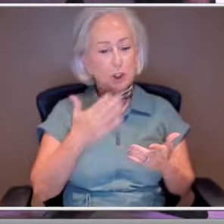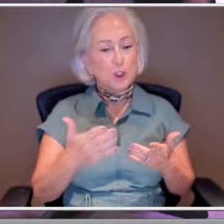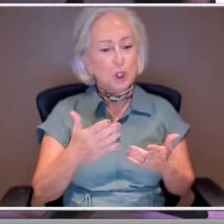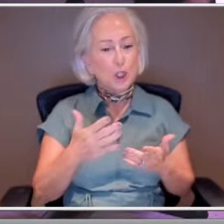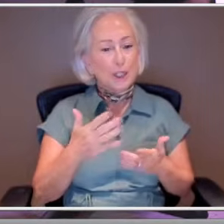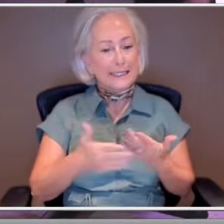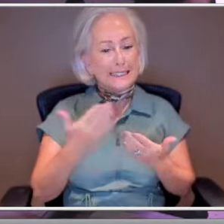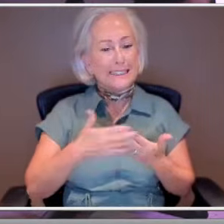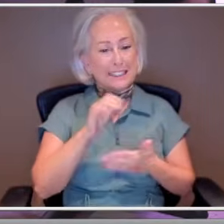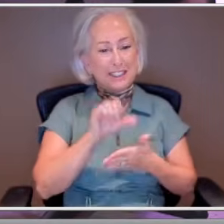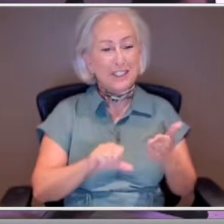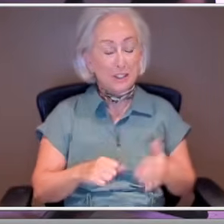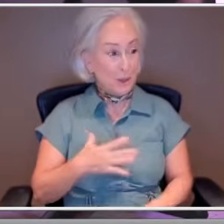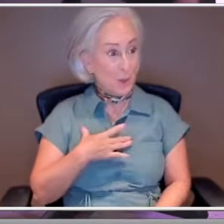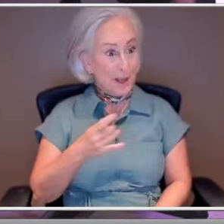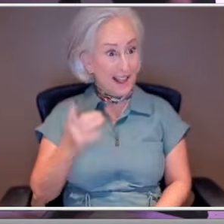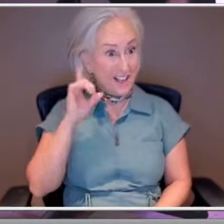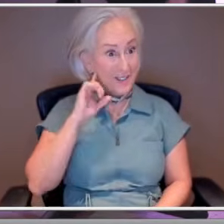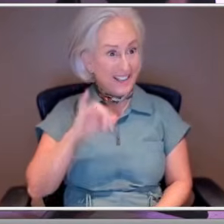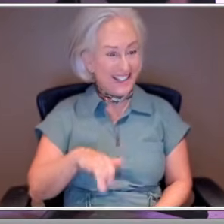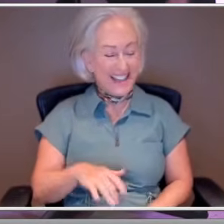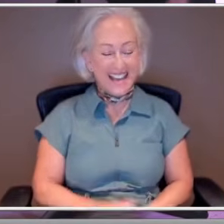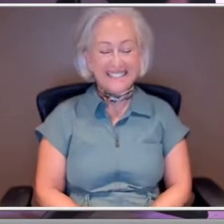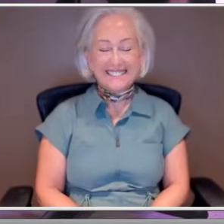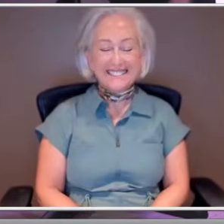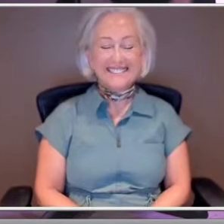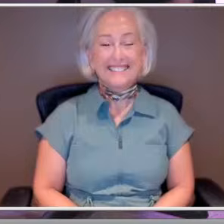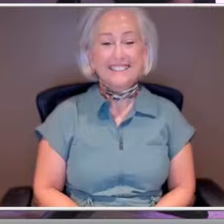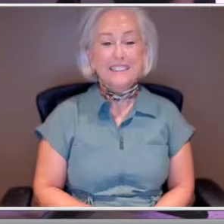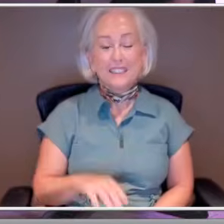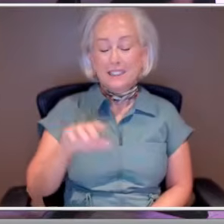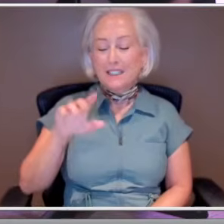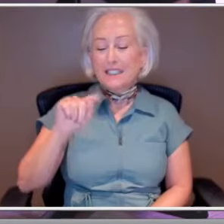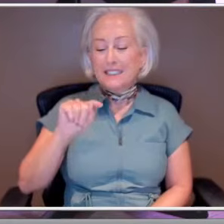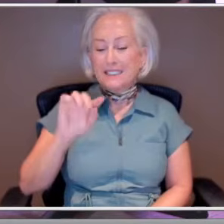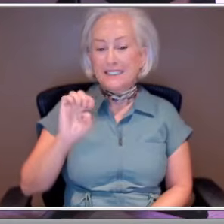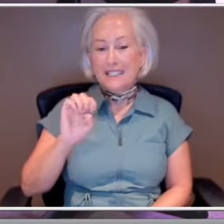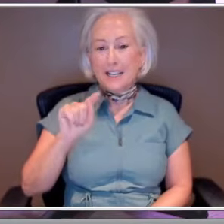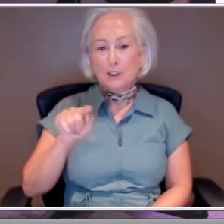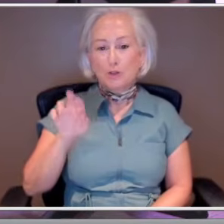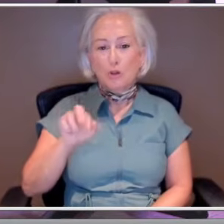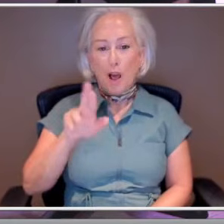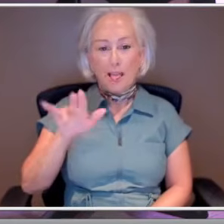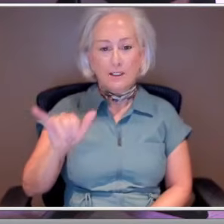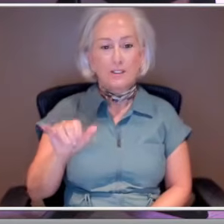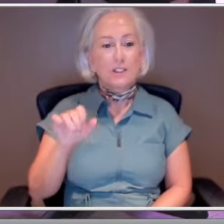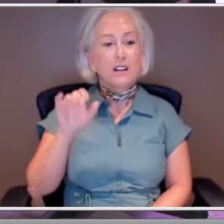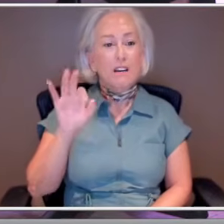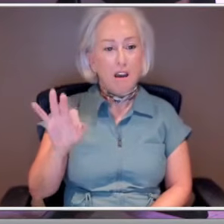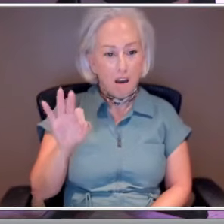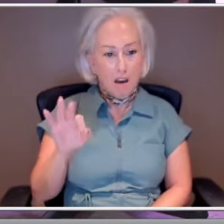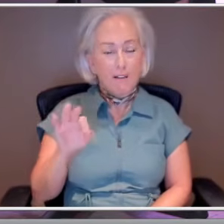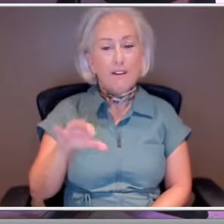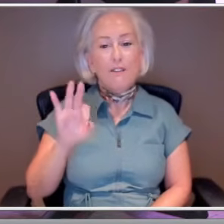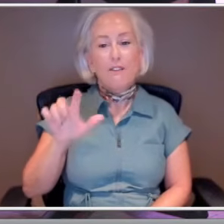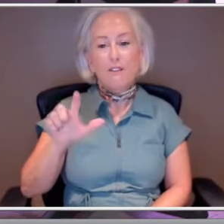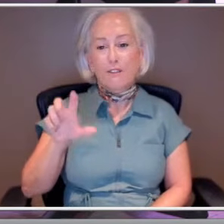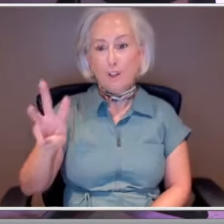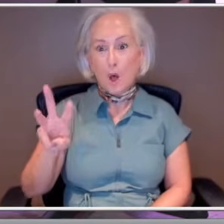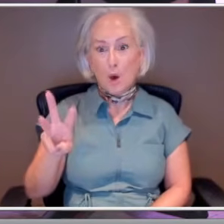what we like to hear. When it comes to tetralogy of Fallot, Dr. Surface, that's a big name. A lot of people say,